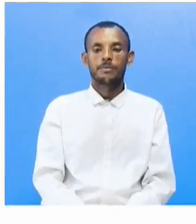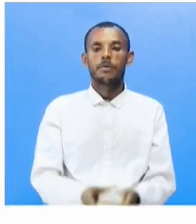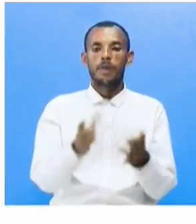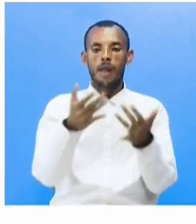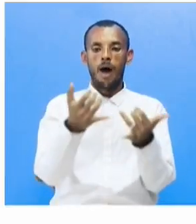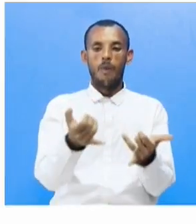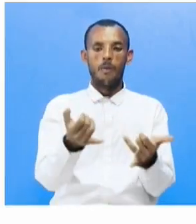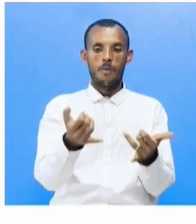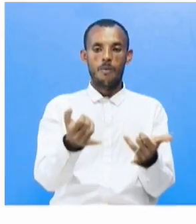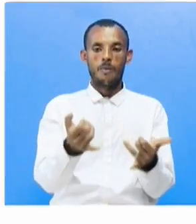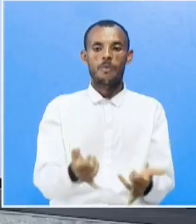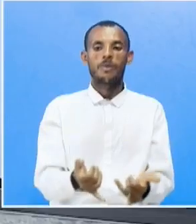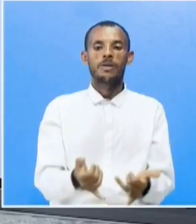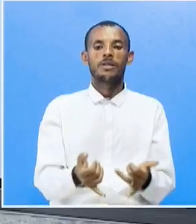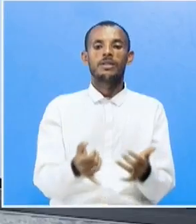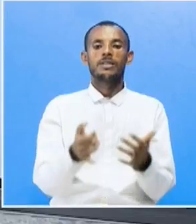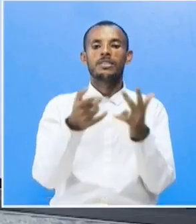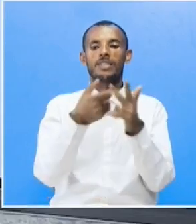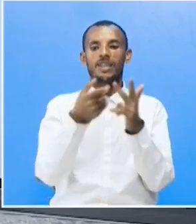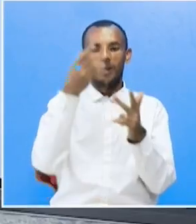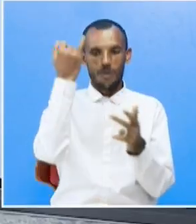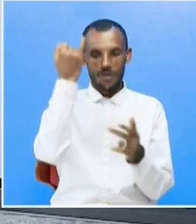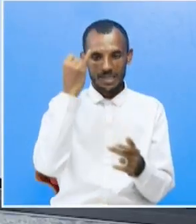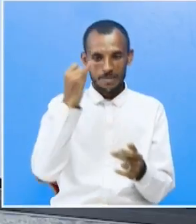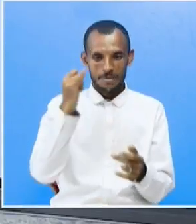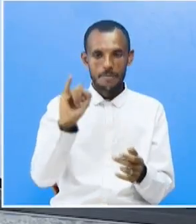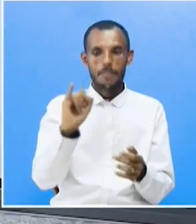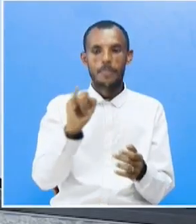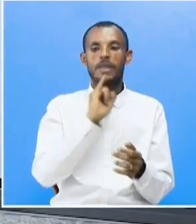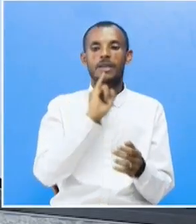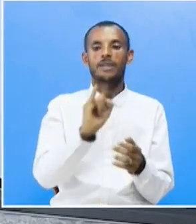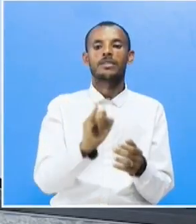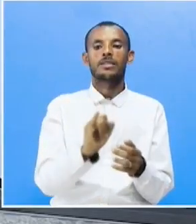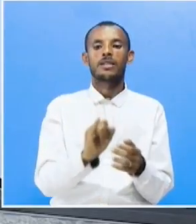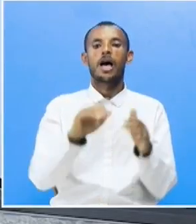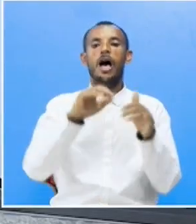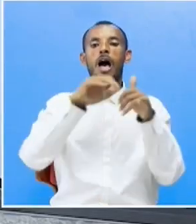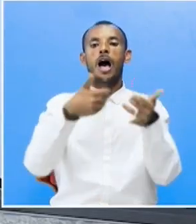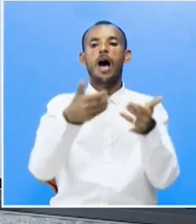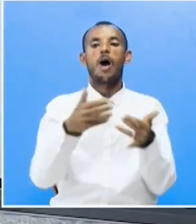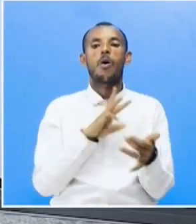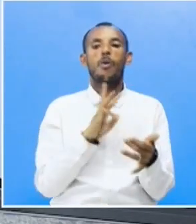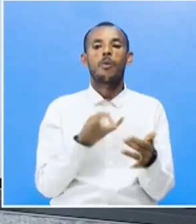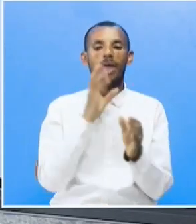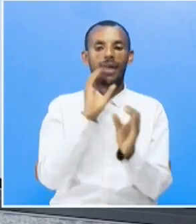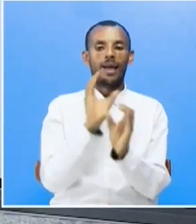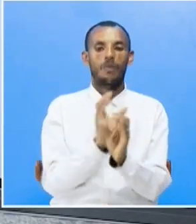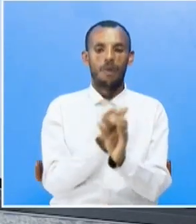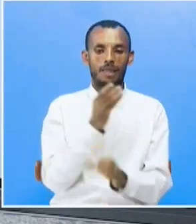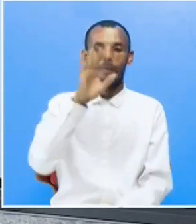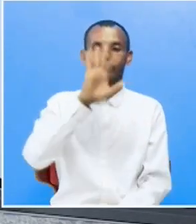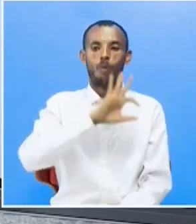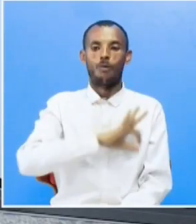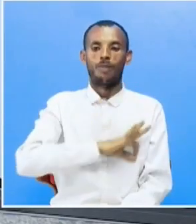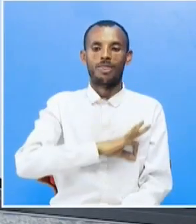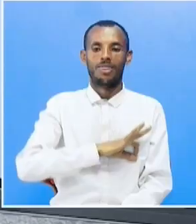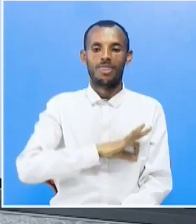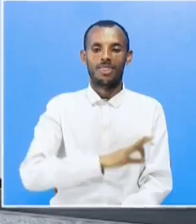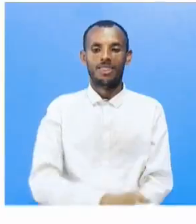Now, third concept is how do we calculate profit?